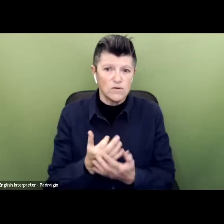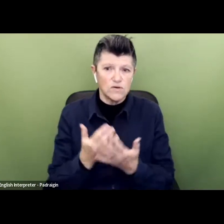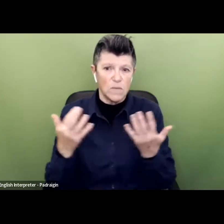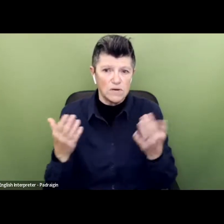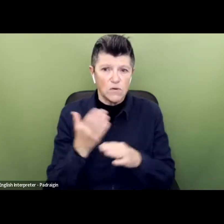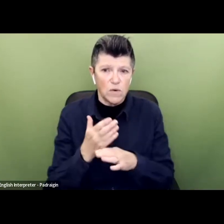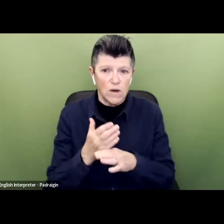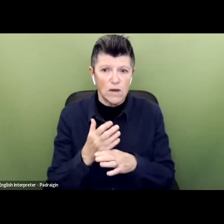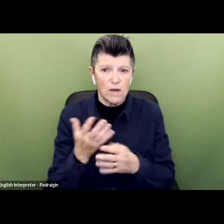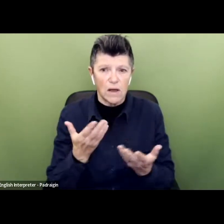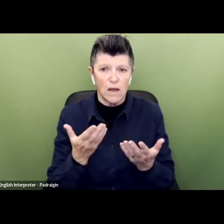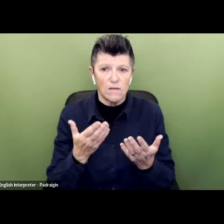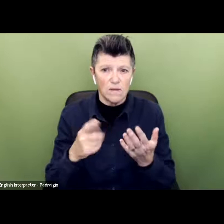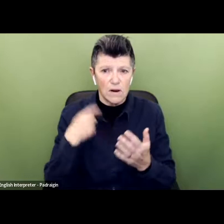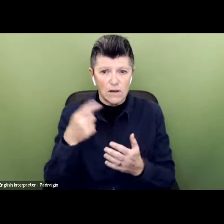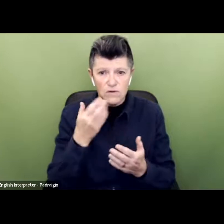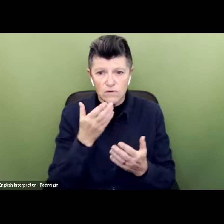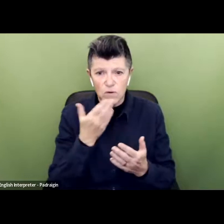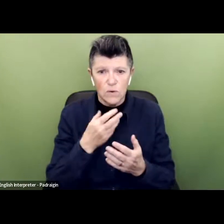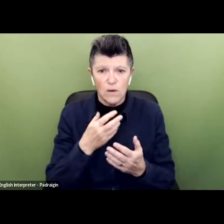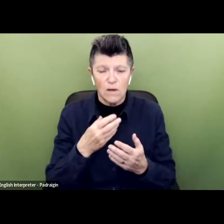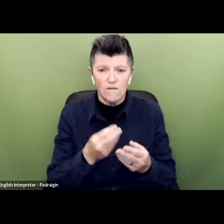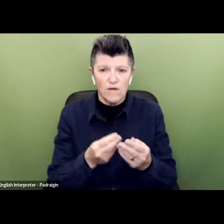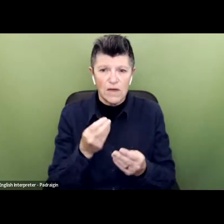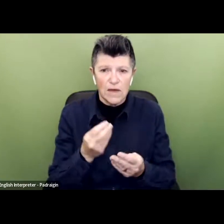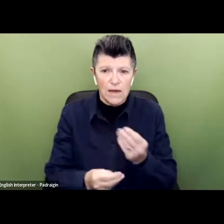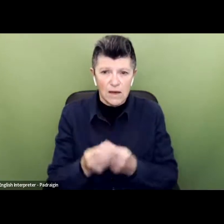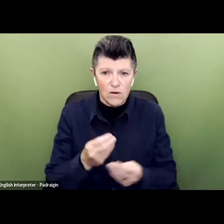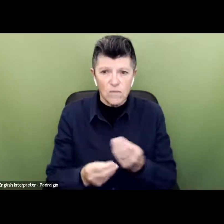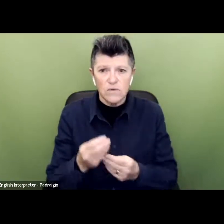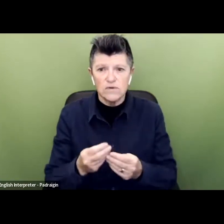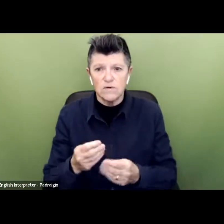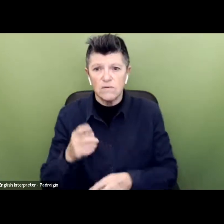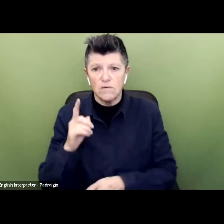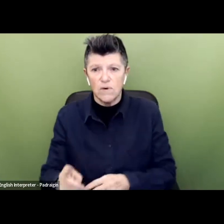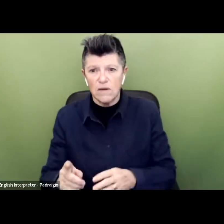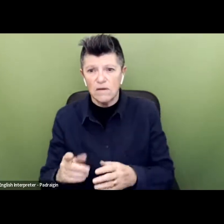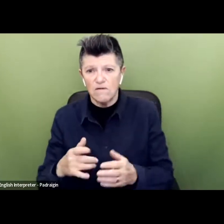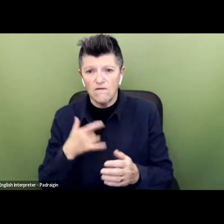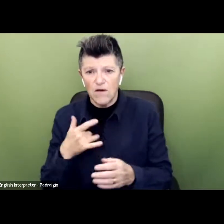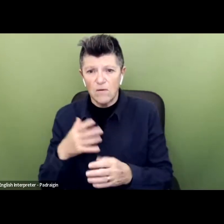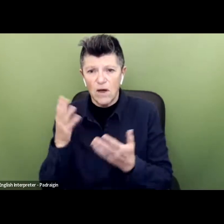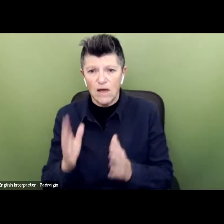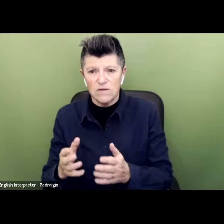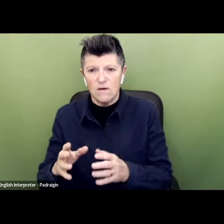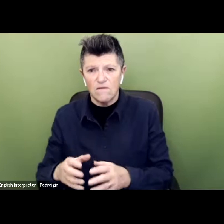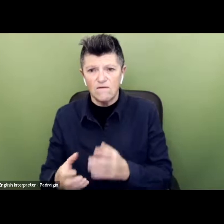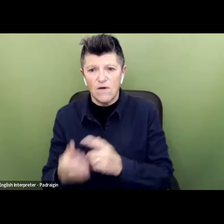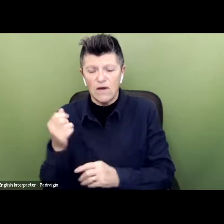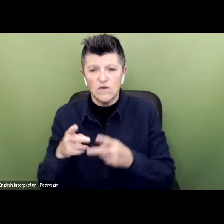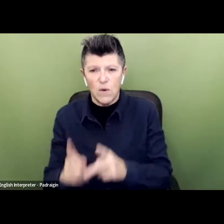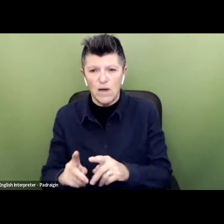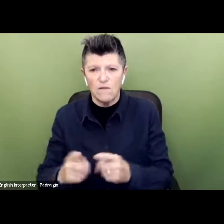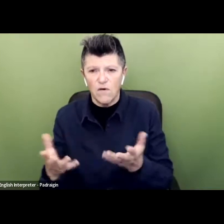School of Economics who were interested in inequality, but we couldn't just do that in our departments. We have to find a mechanism to do that across departments and to pool